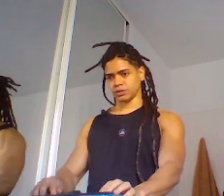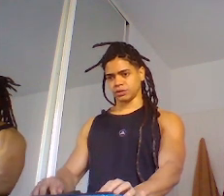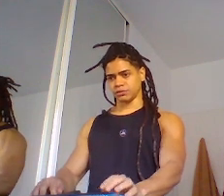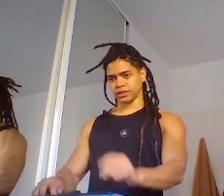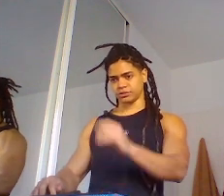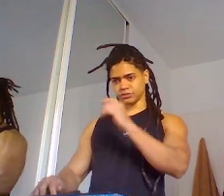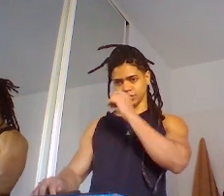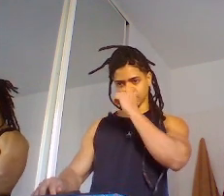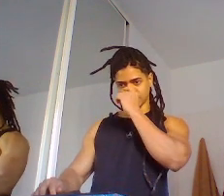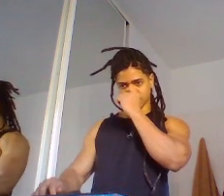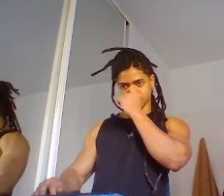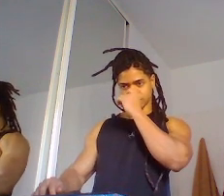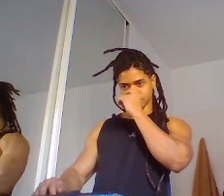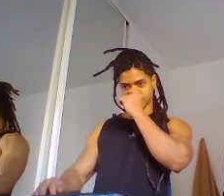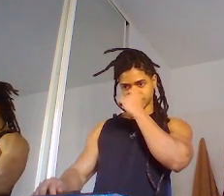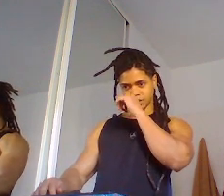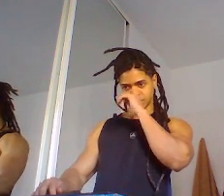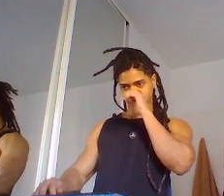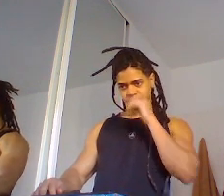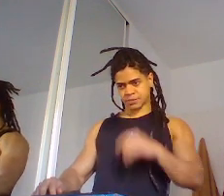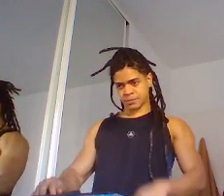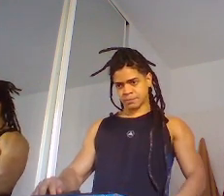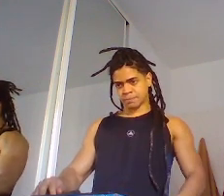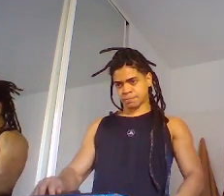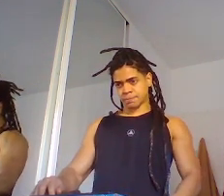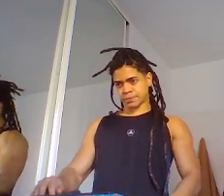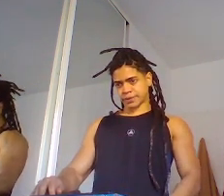financial. So, what are the financial security? No bonds.